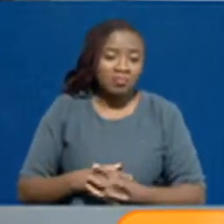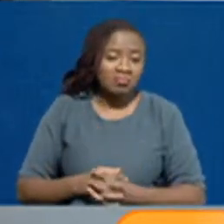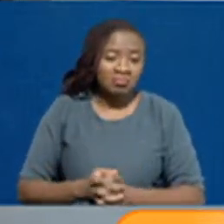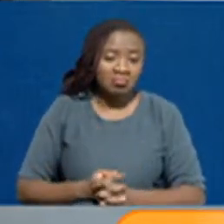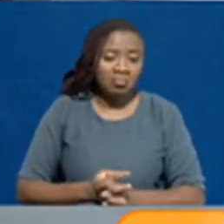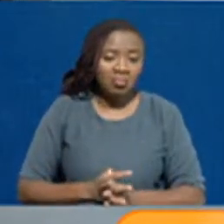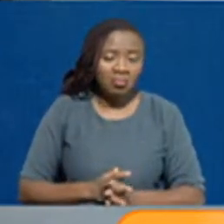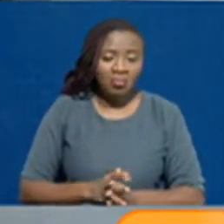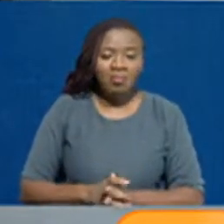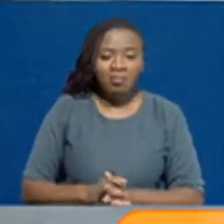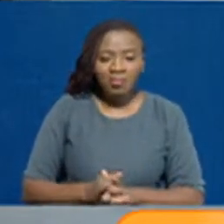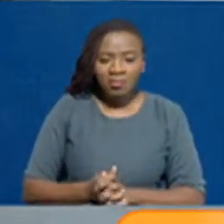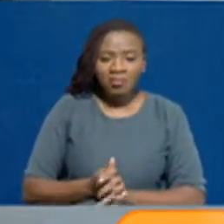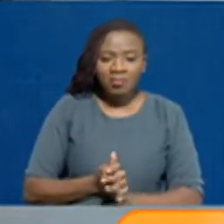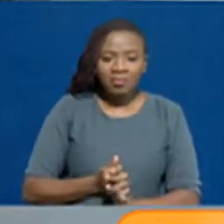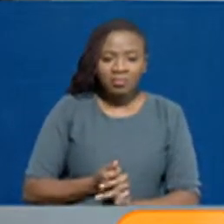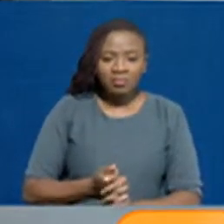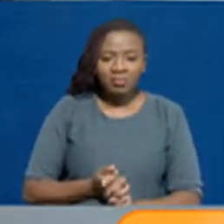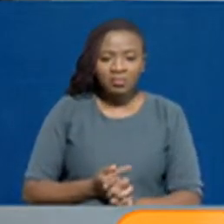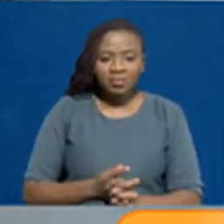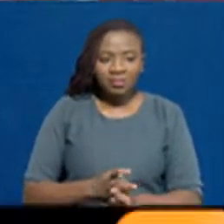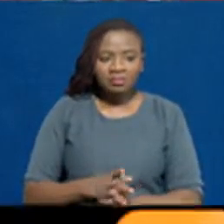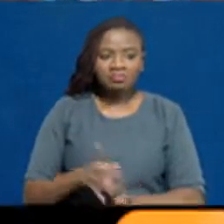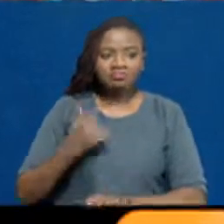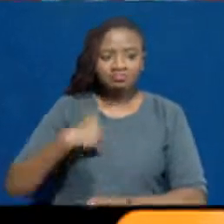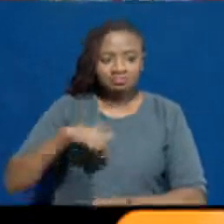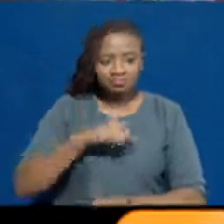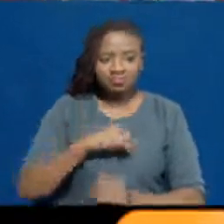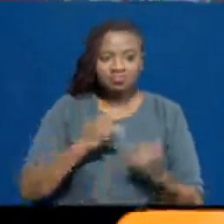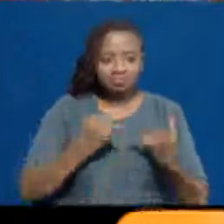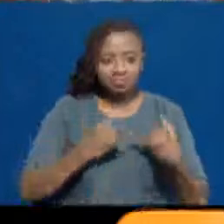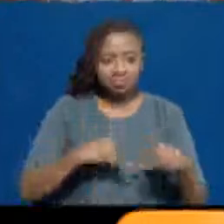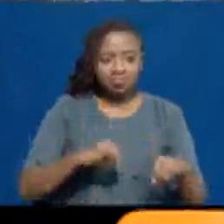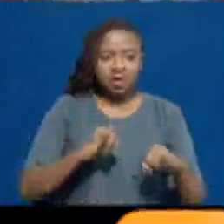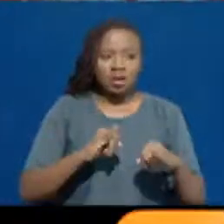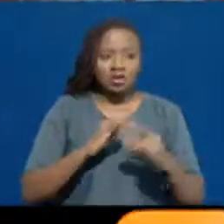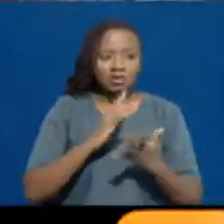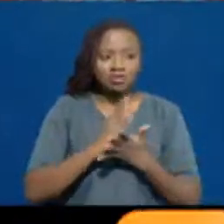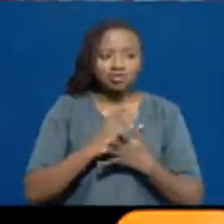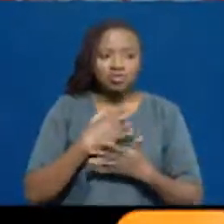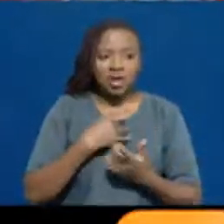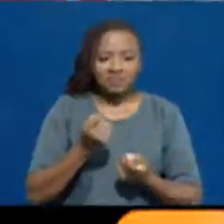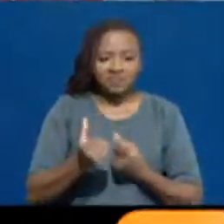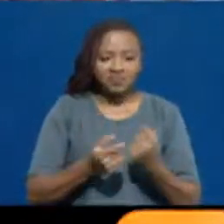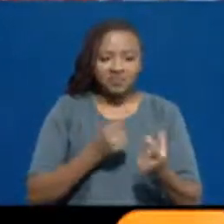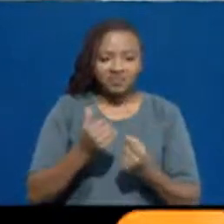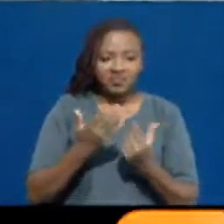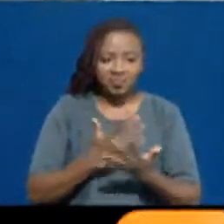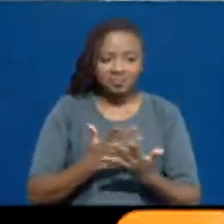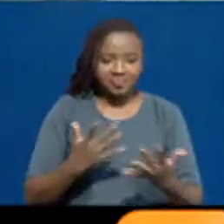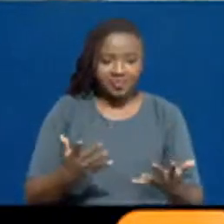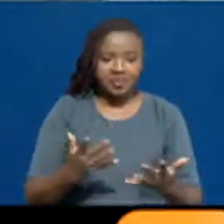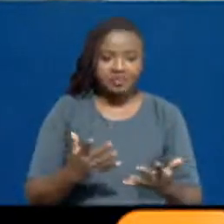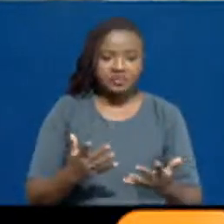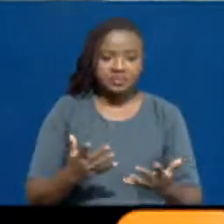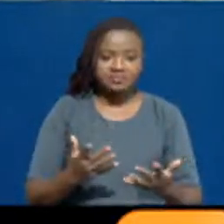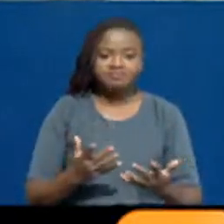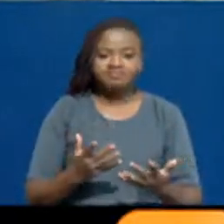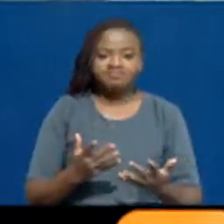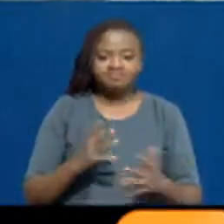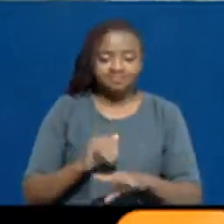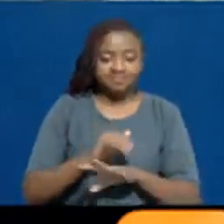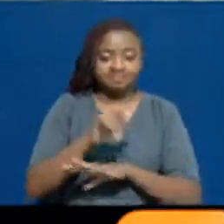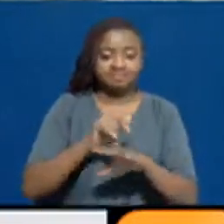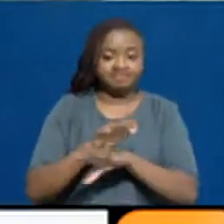We have tried. At least there were a few supplies that had been strategically positioned, but we did not look